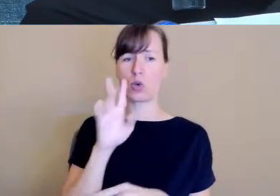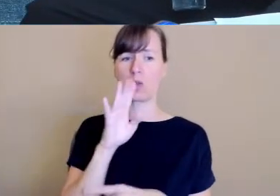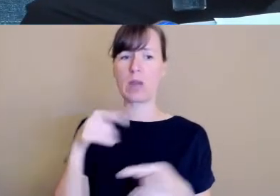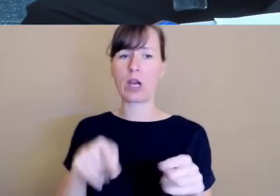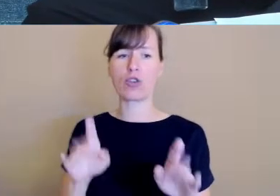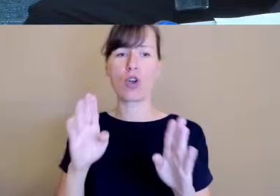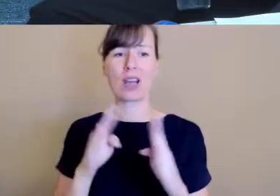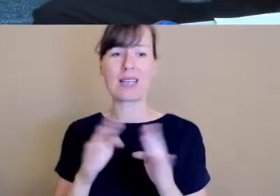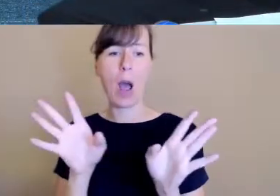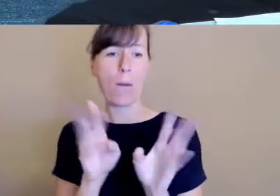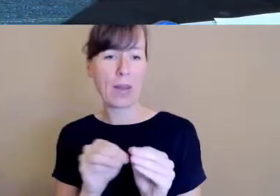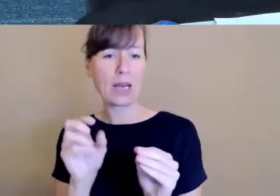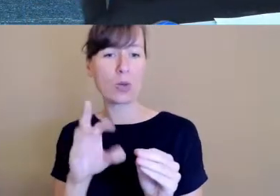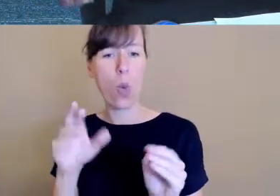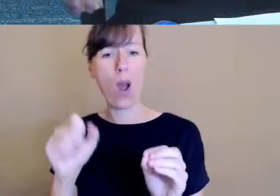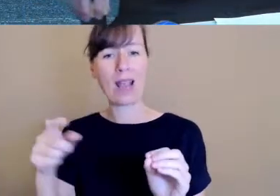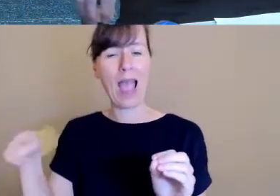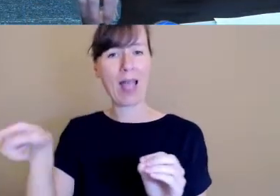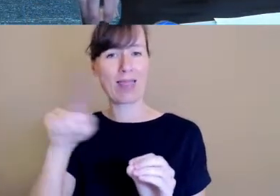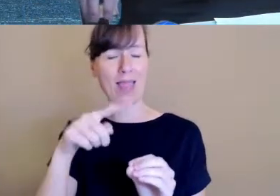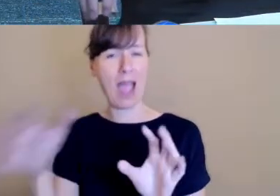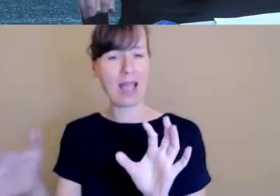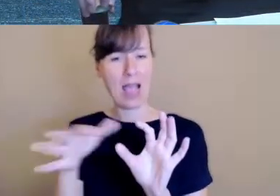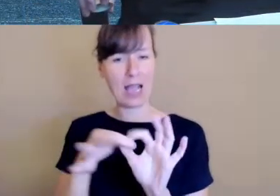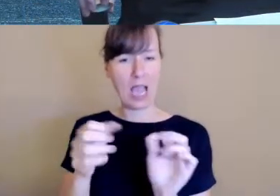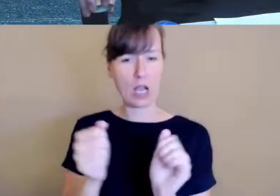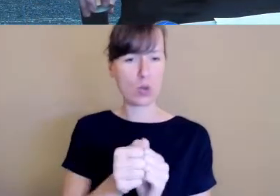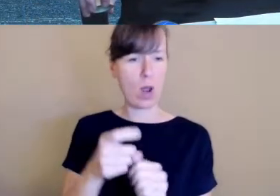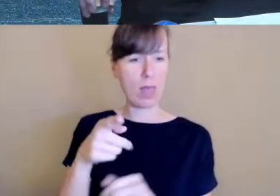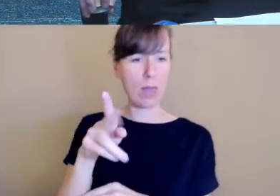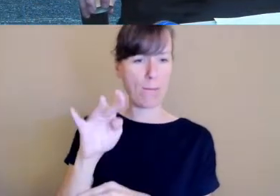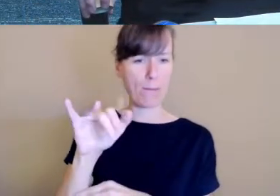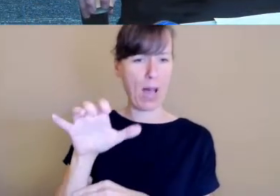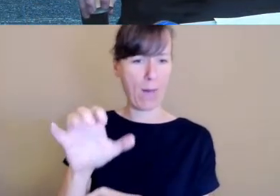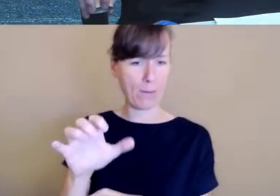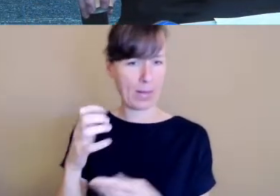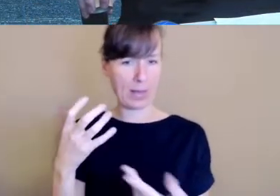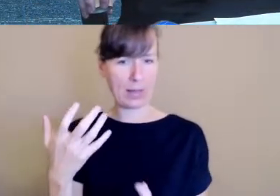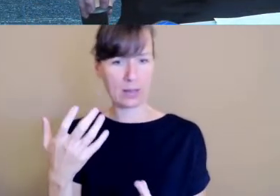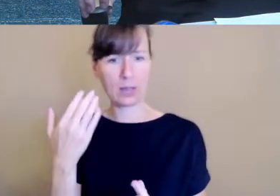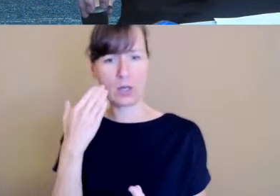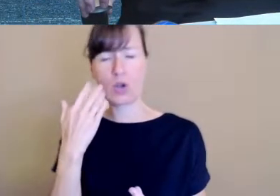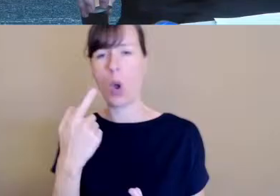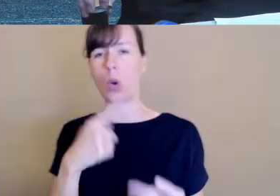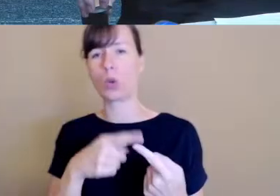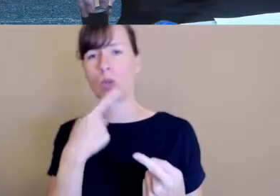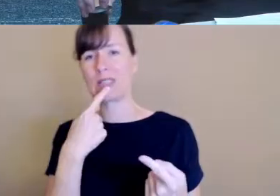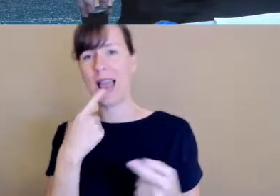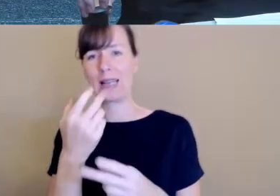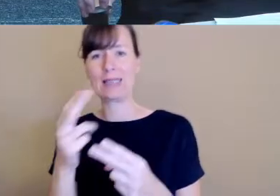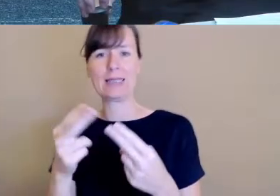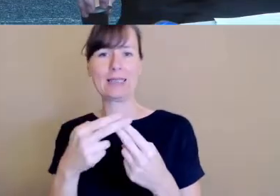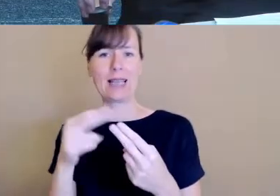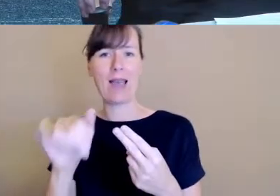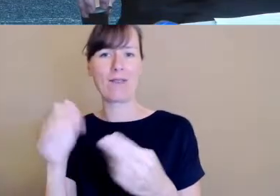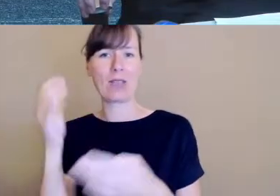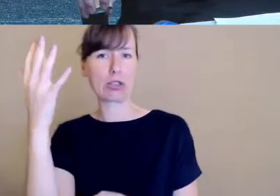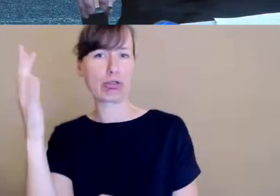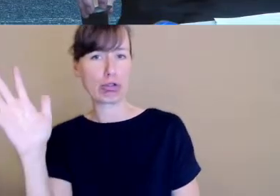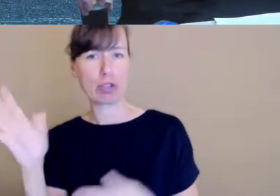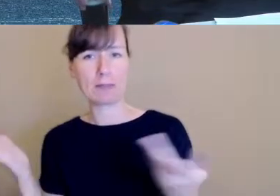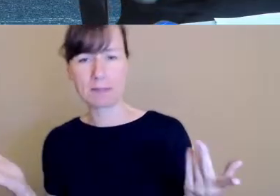engaging with the public saying, save this tree? So that is another matter that might